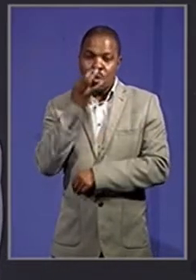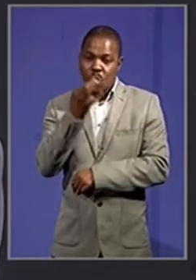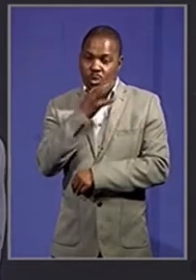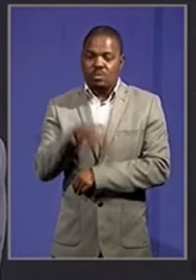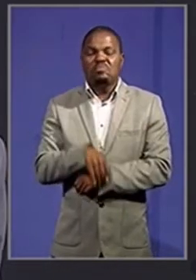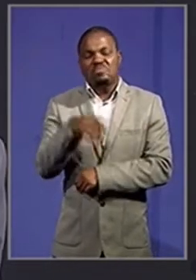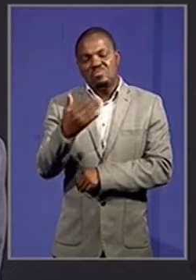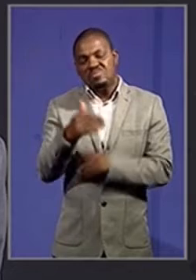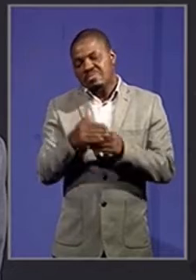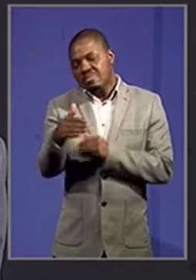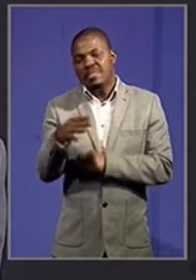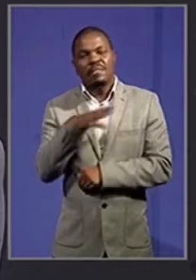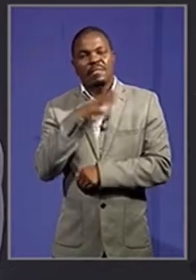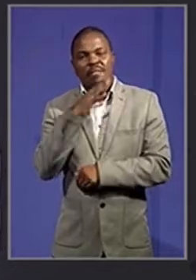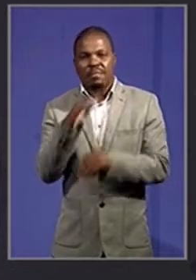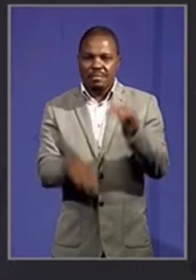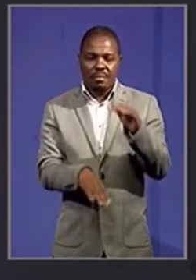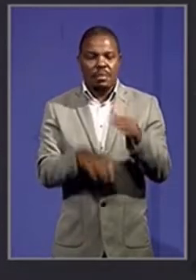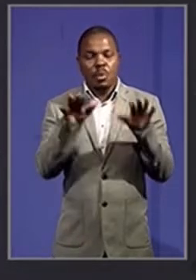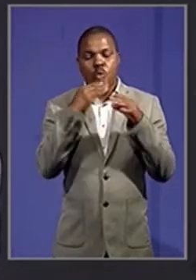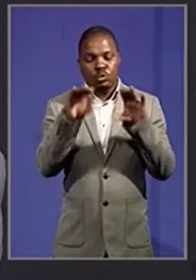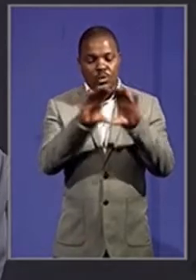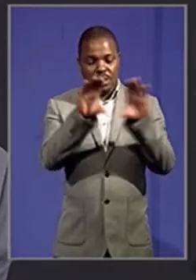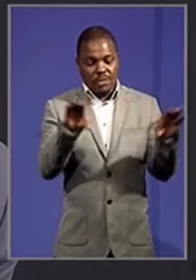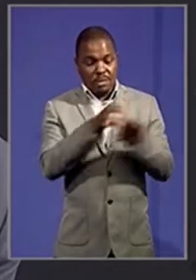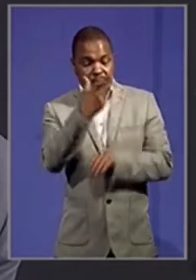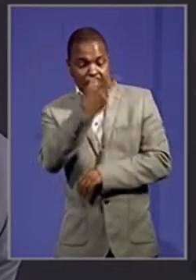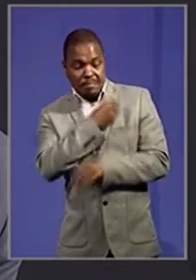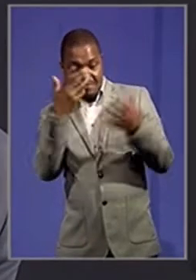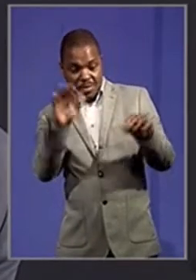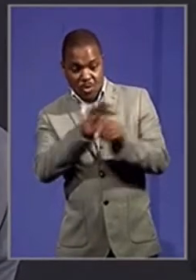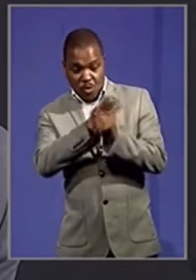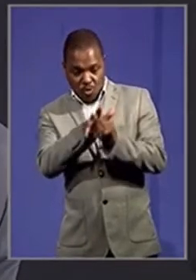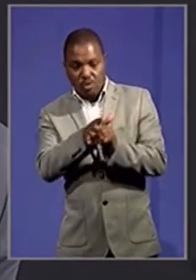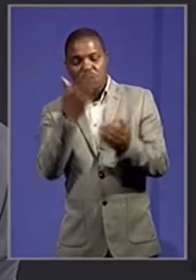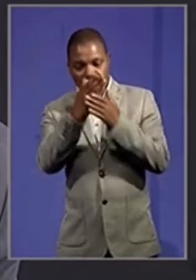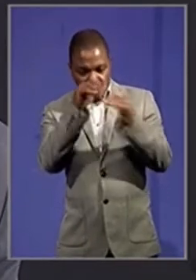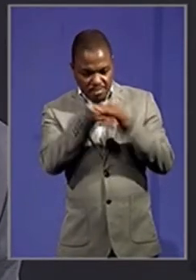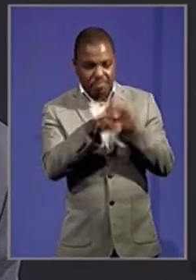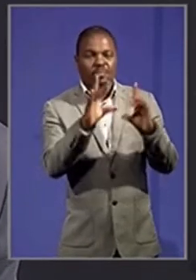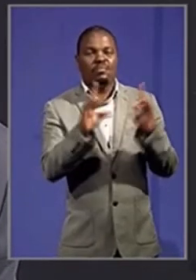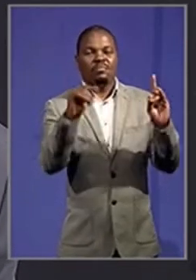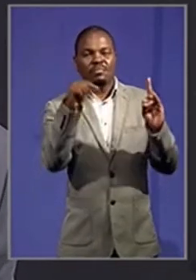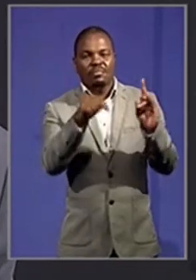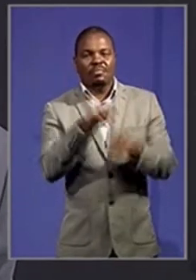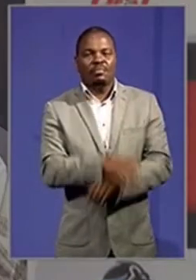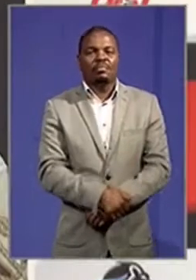tla dumellwa fela batho ba nang le setifikeiti se bontshang hore motho o hlabetse ente ya COVID-19.